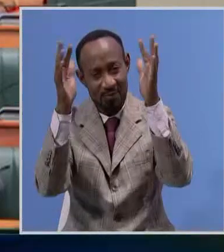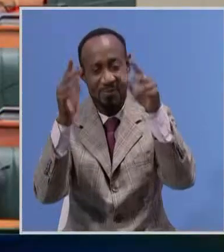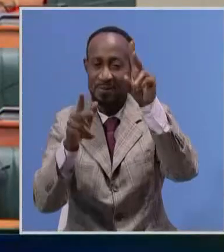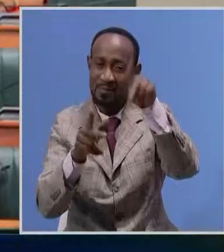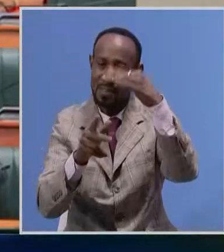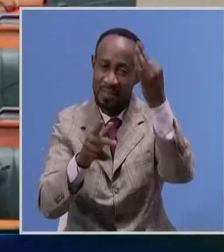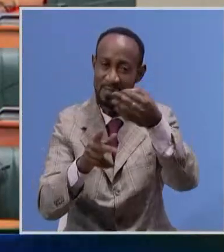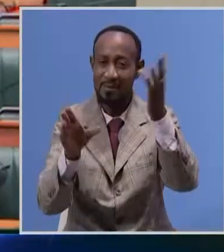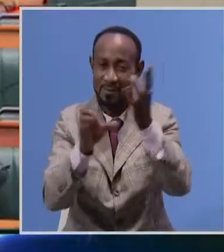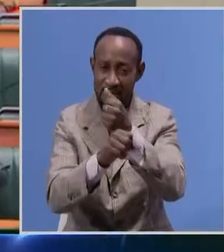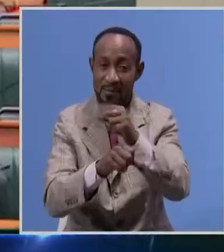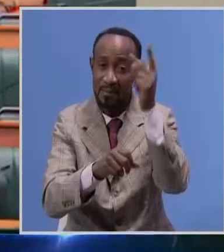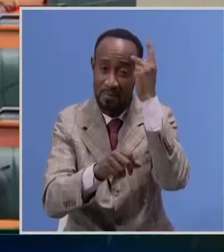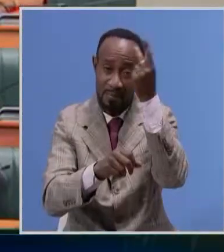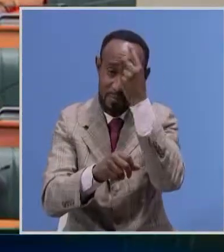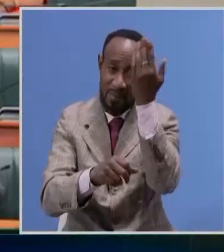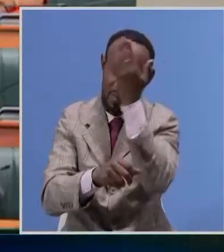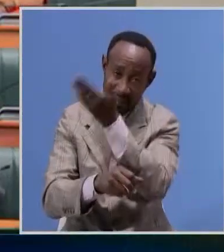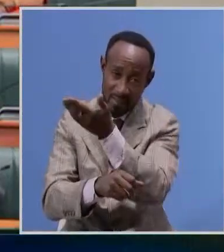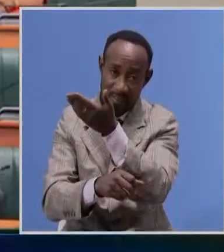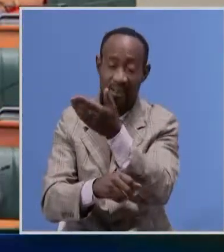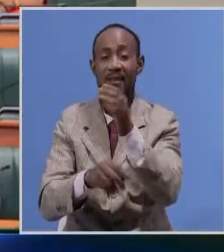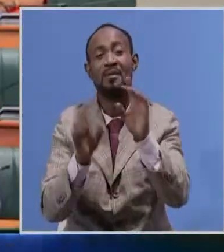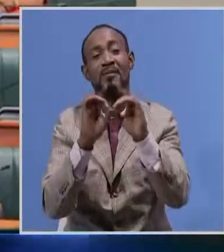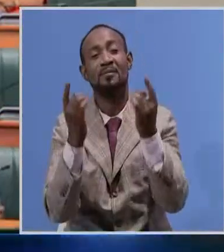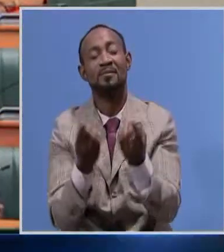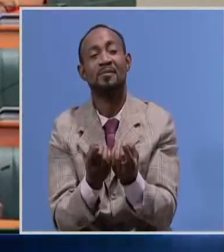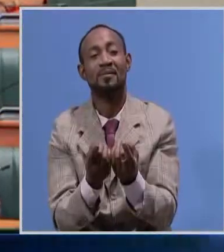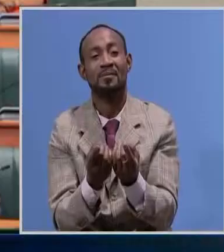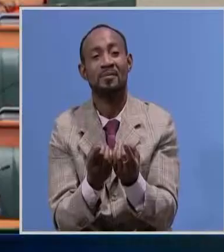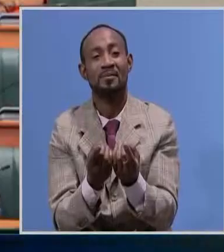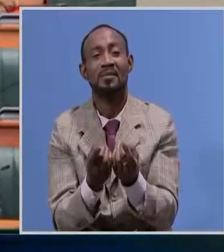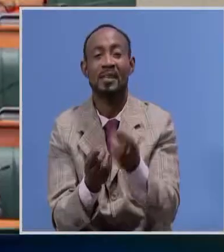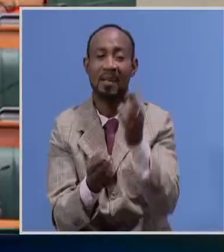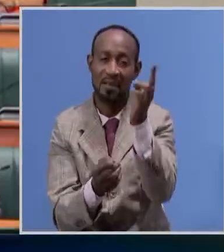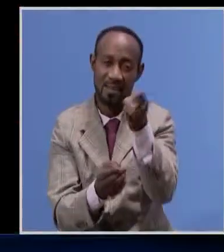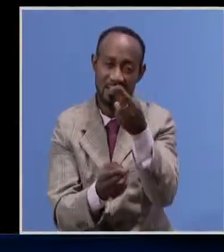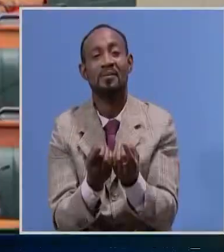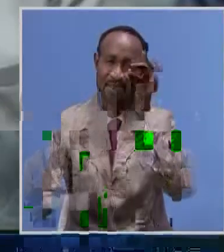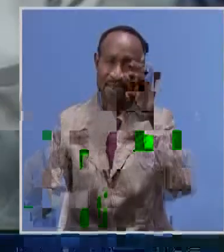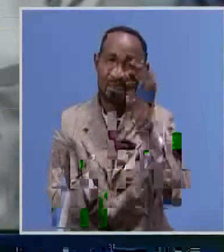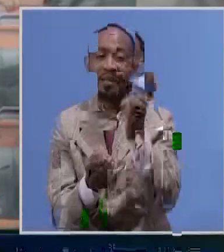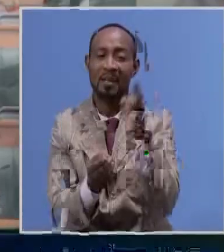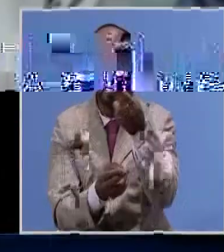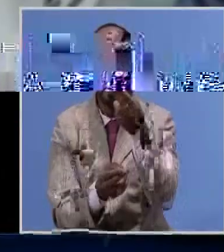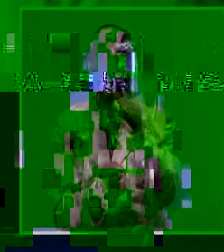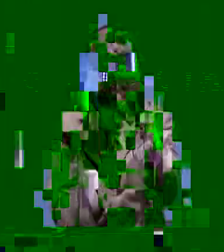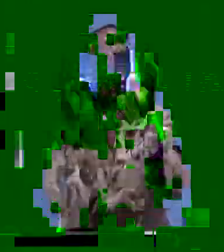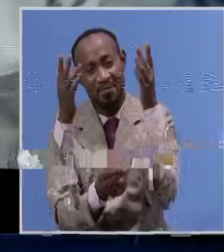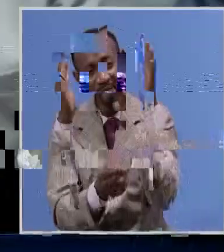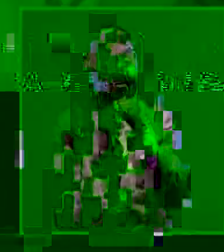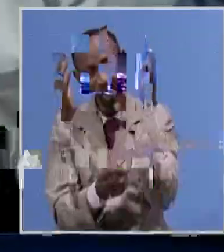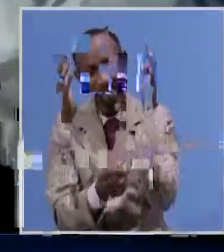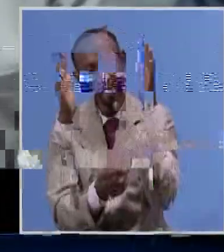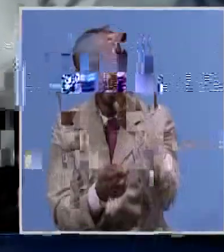for winning the Kaumbwe Parliamentary seat in Petauke District in Thursday's election. We congratulate you. We